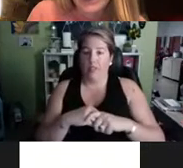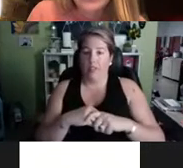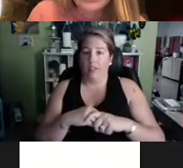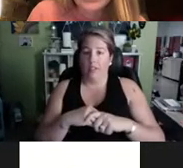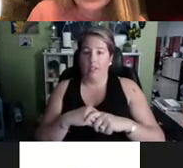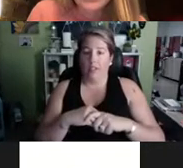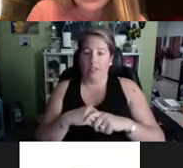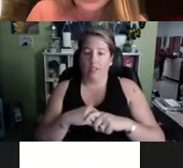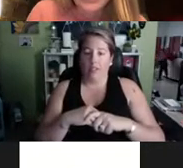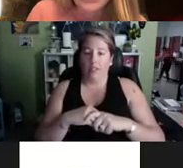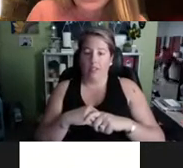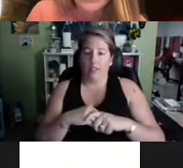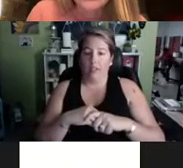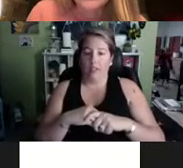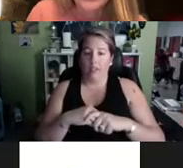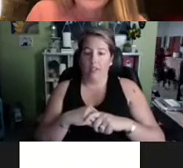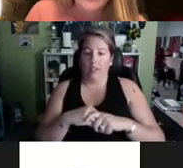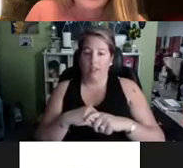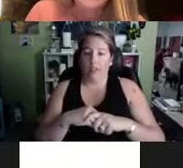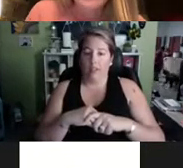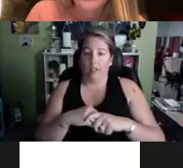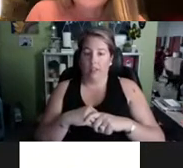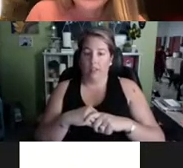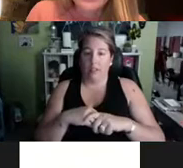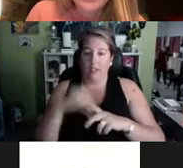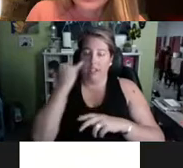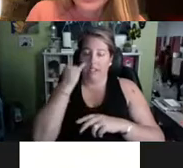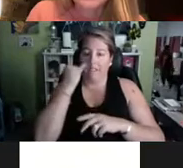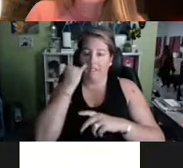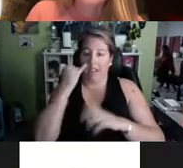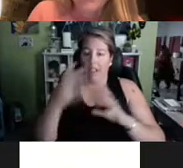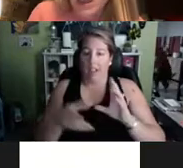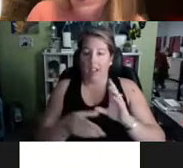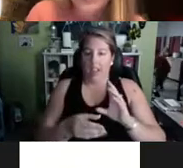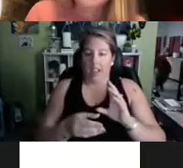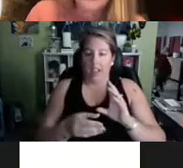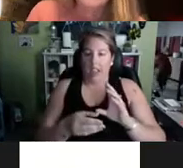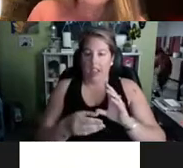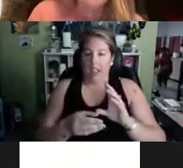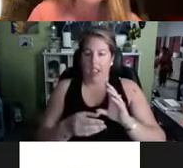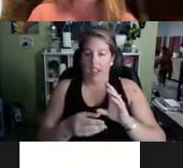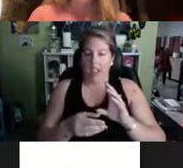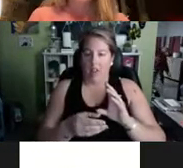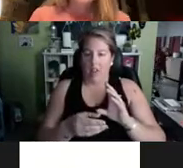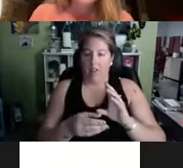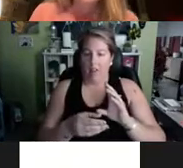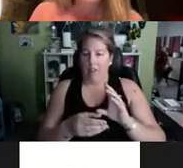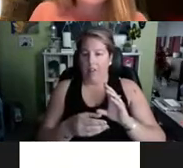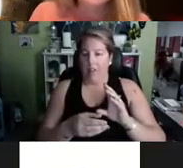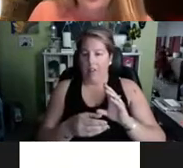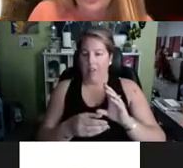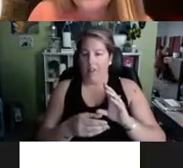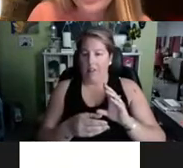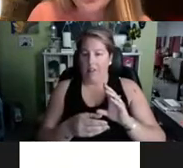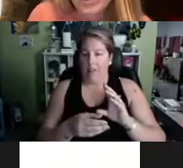Facebook page. Like here, I could, like if I added in my website, I could add in another tag for website. You